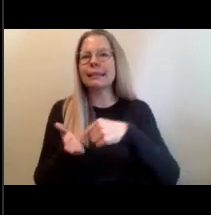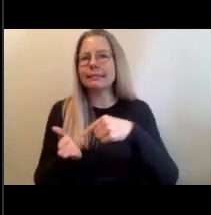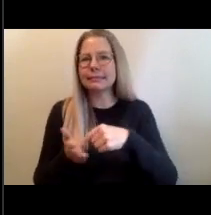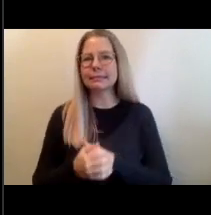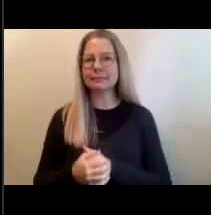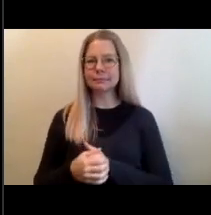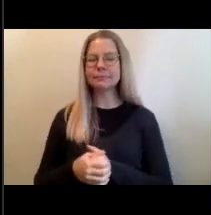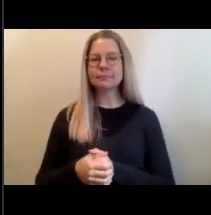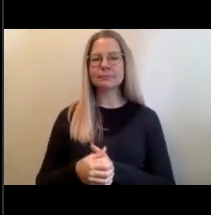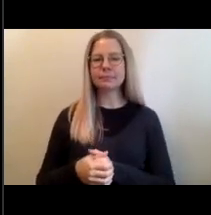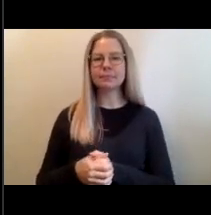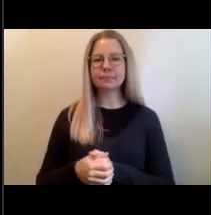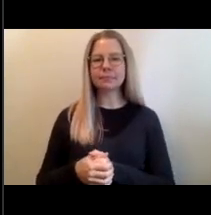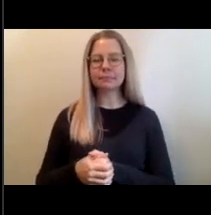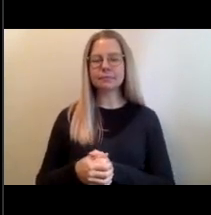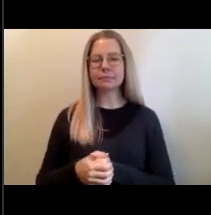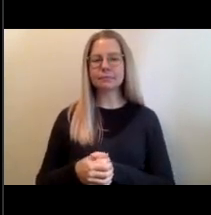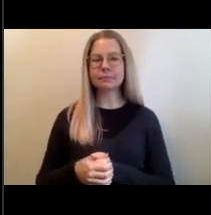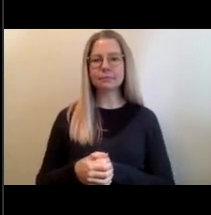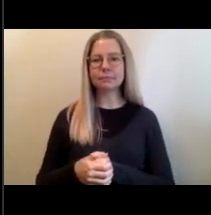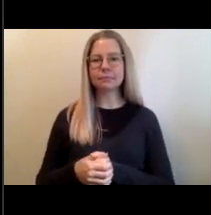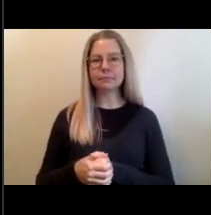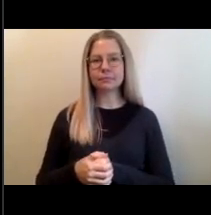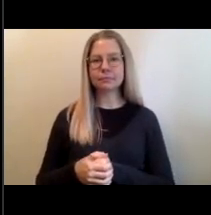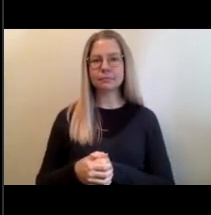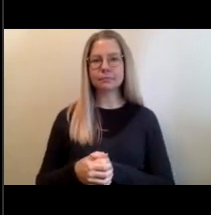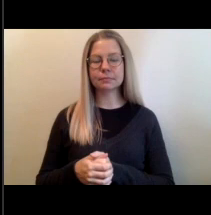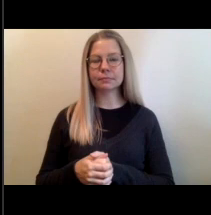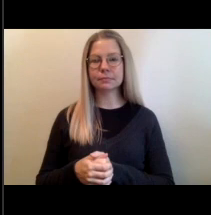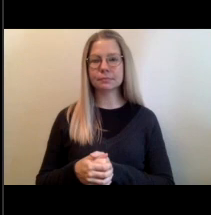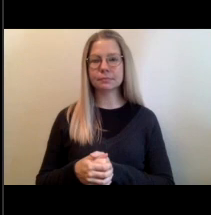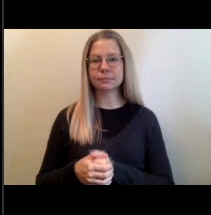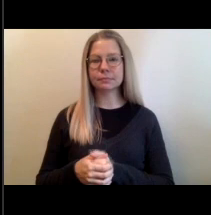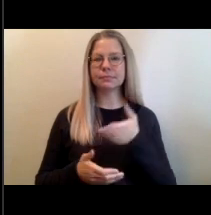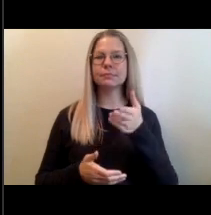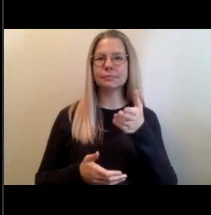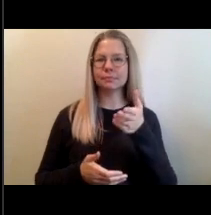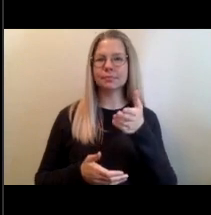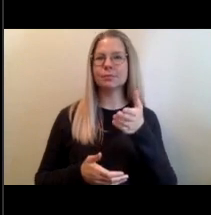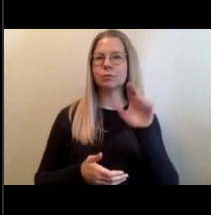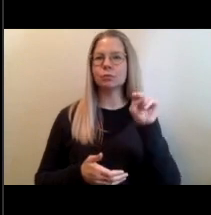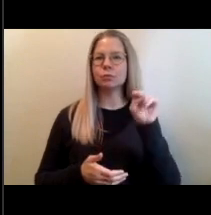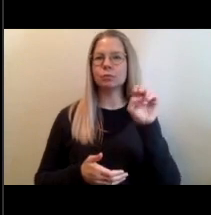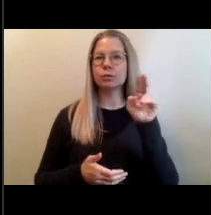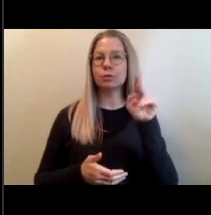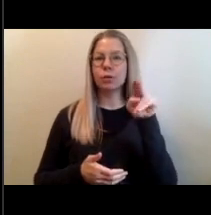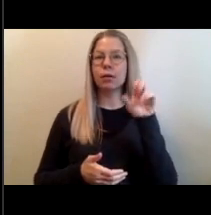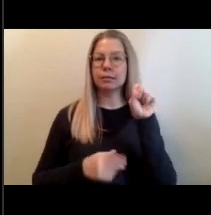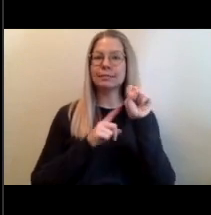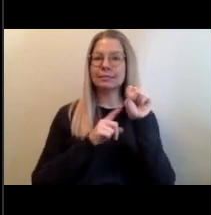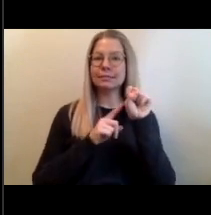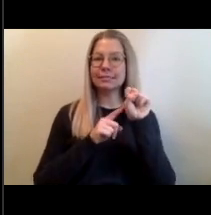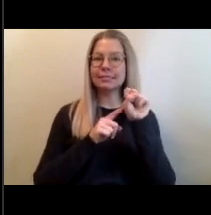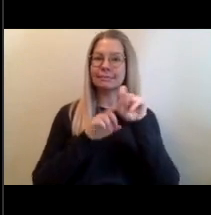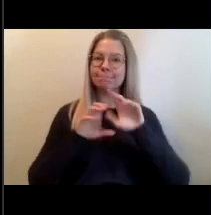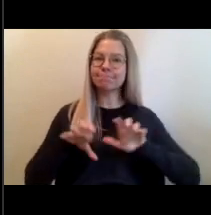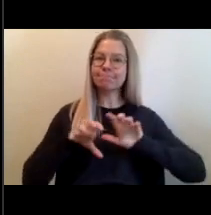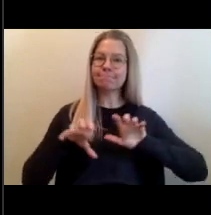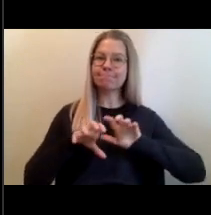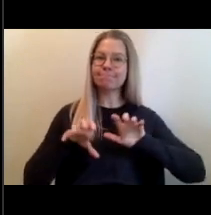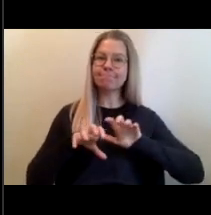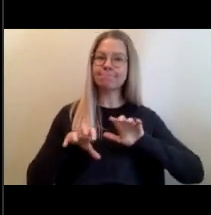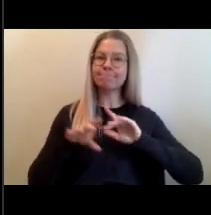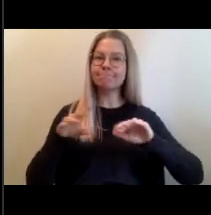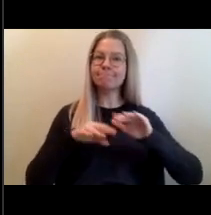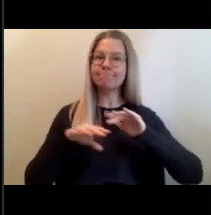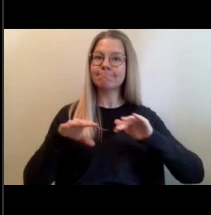Imagine these are neurons and they're active. And through the course of the day, they're building up this toxicity around